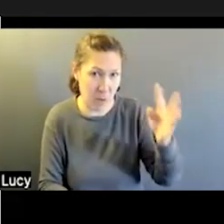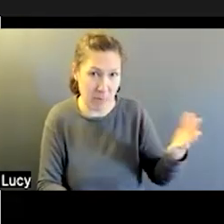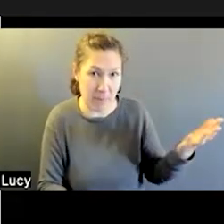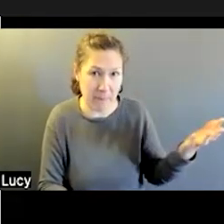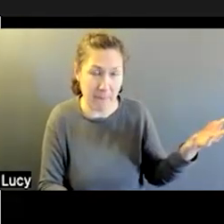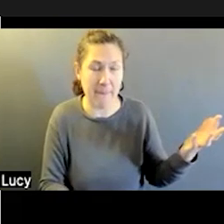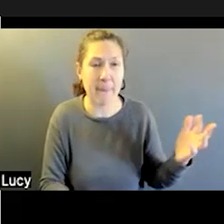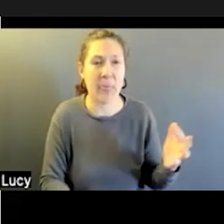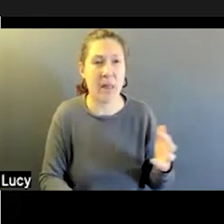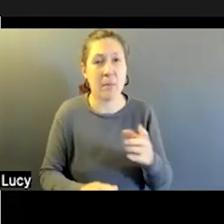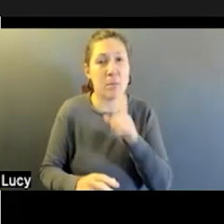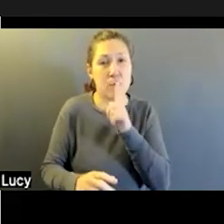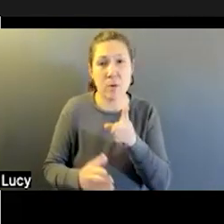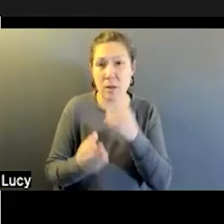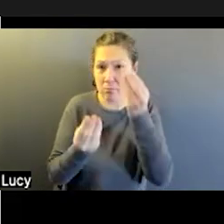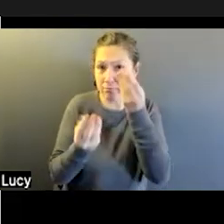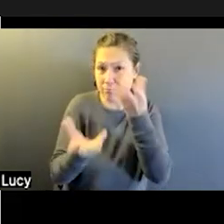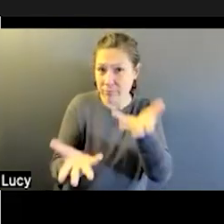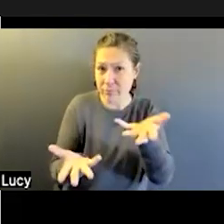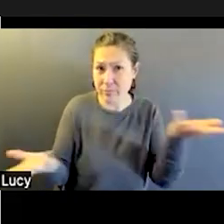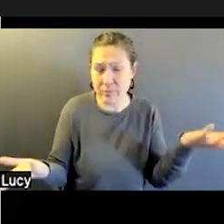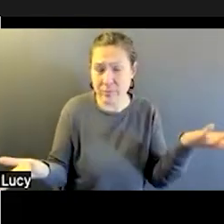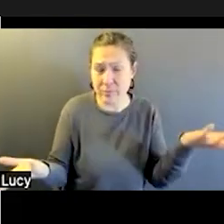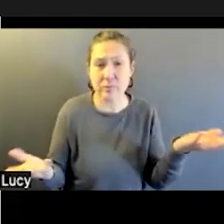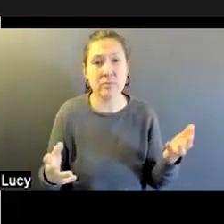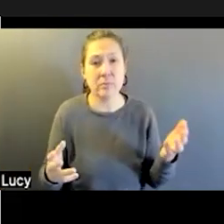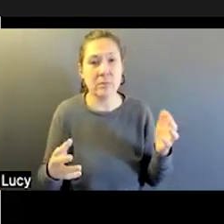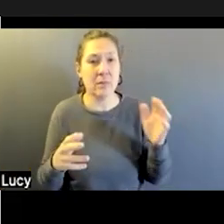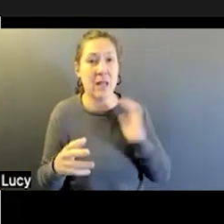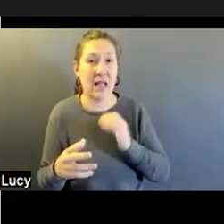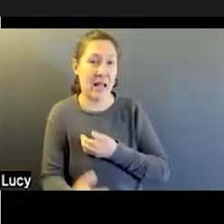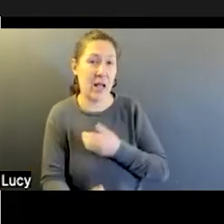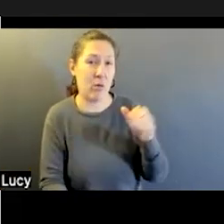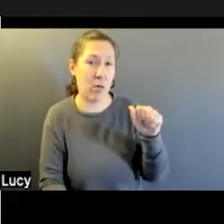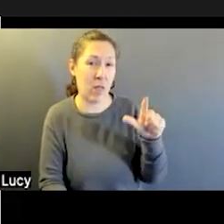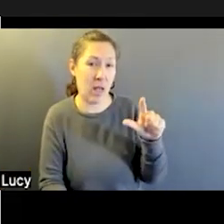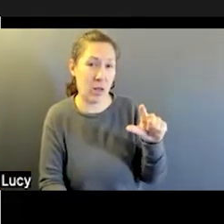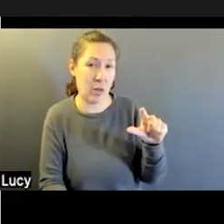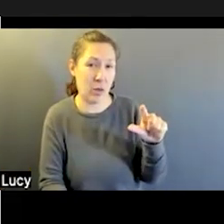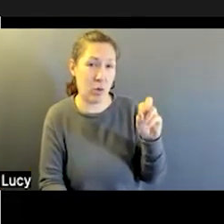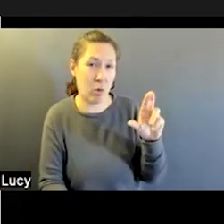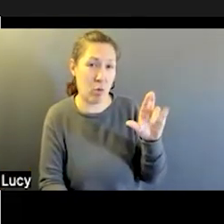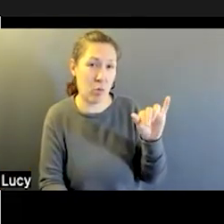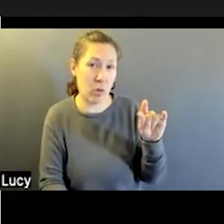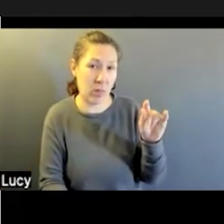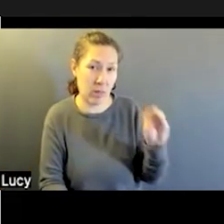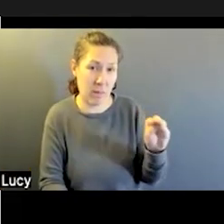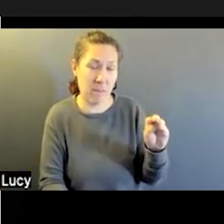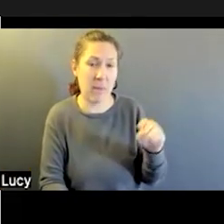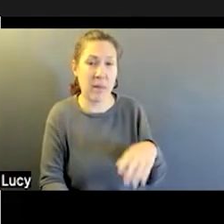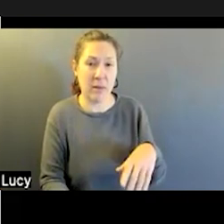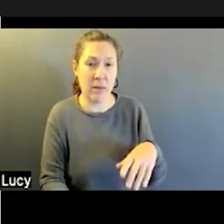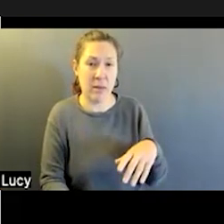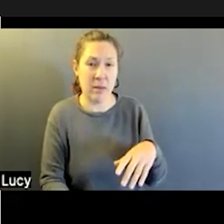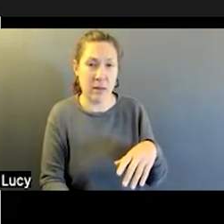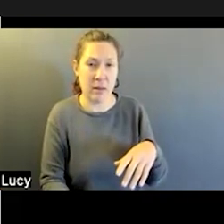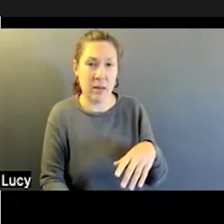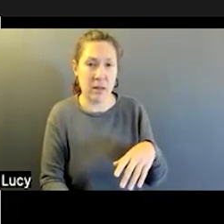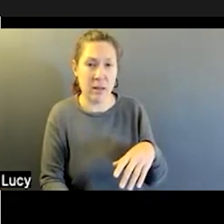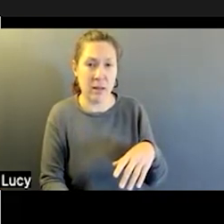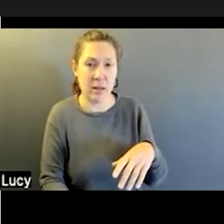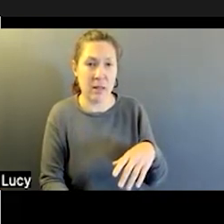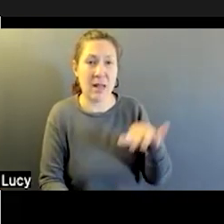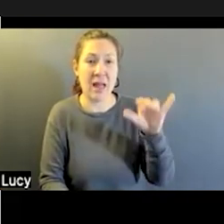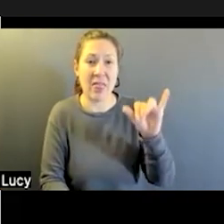that our algorithm has been, our model and our cut and branch algorithm has been